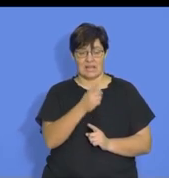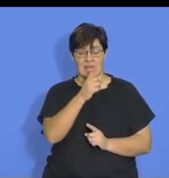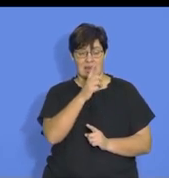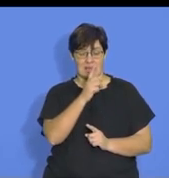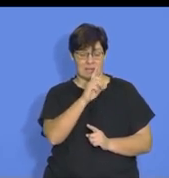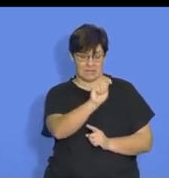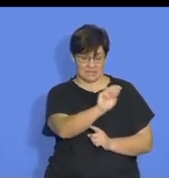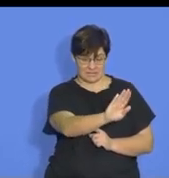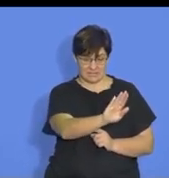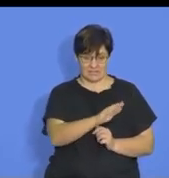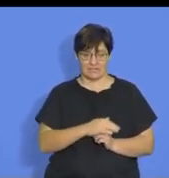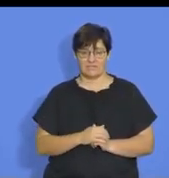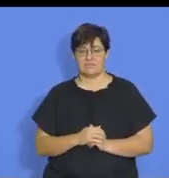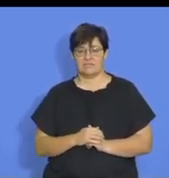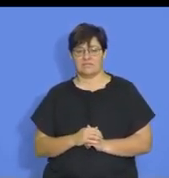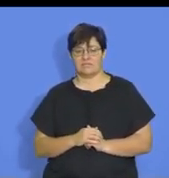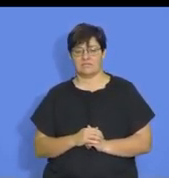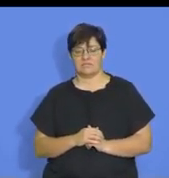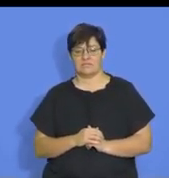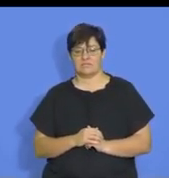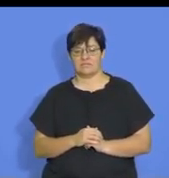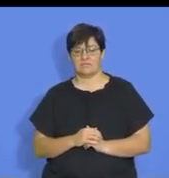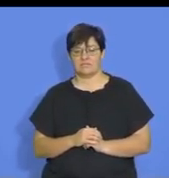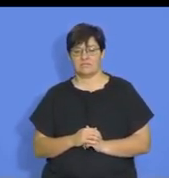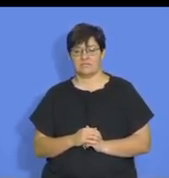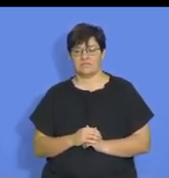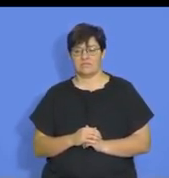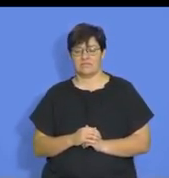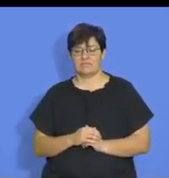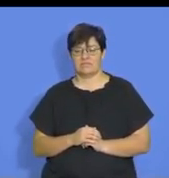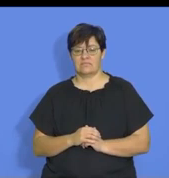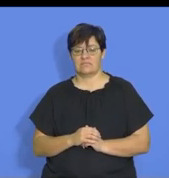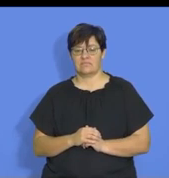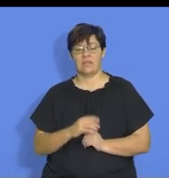Right, so drawings is being debited. So let's just fill in drawings.